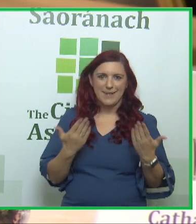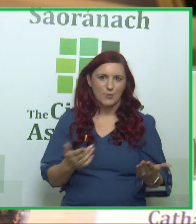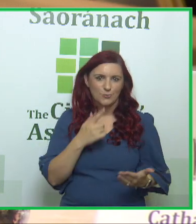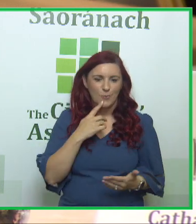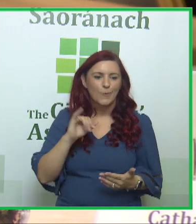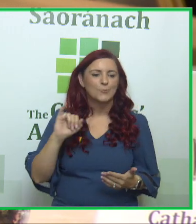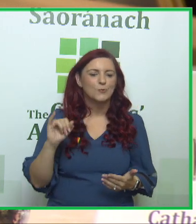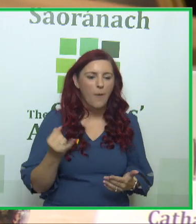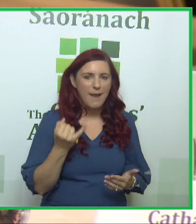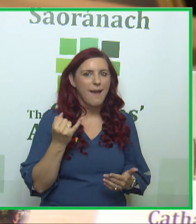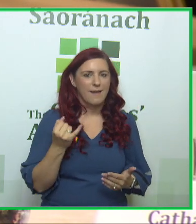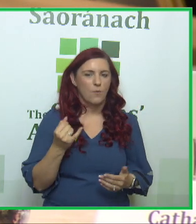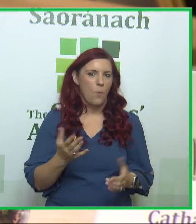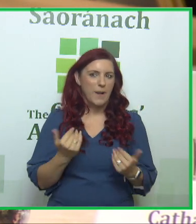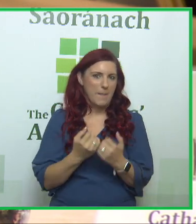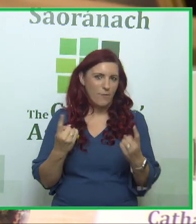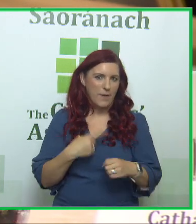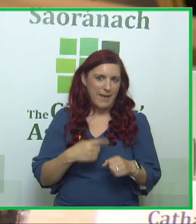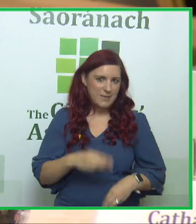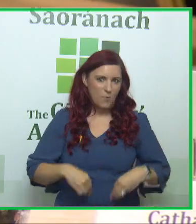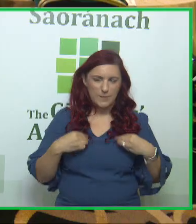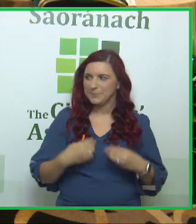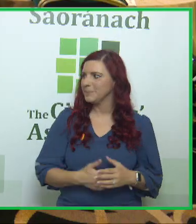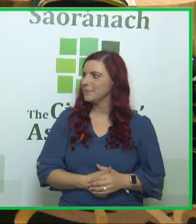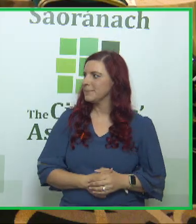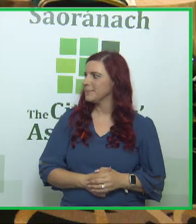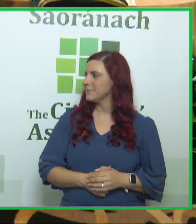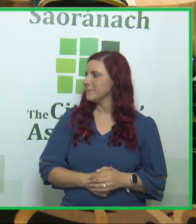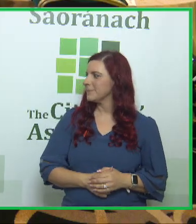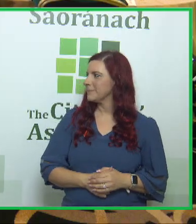Jo-Hanna and welcome everybody again this morning. Thank you.